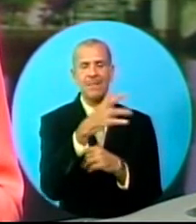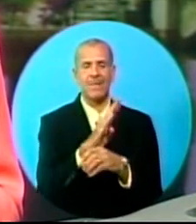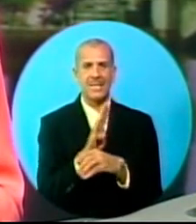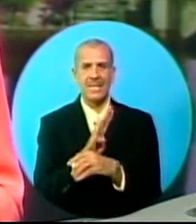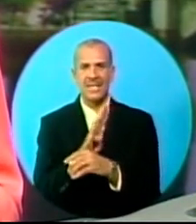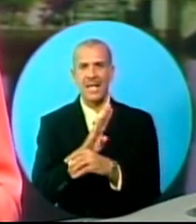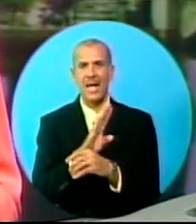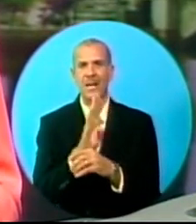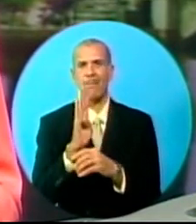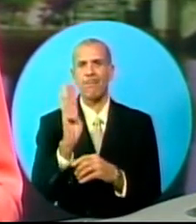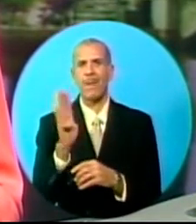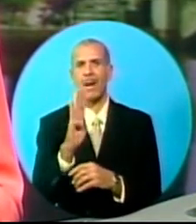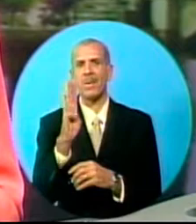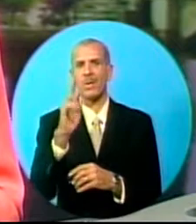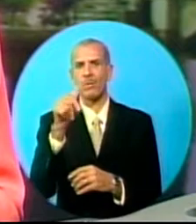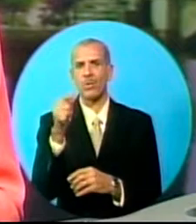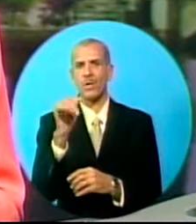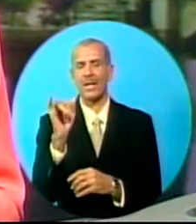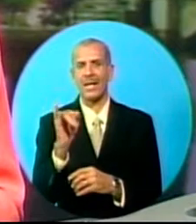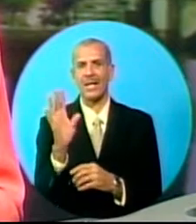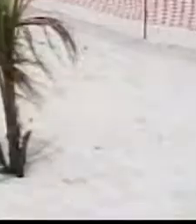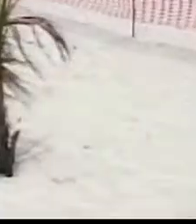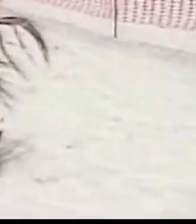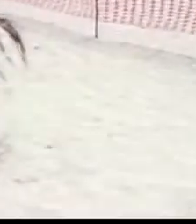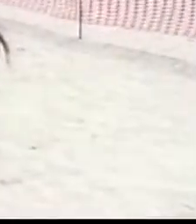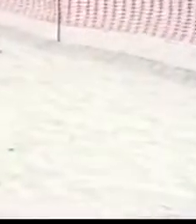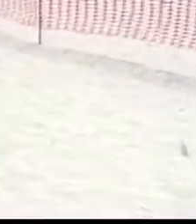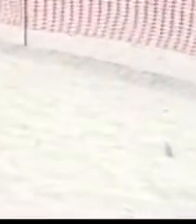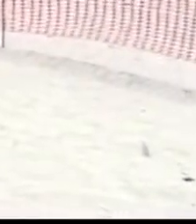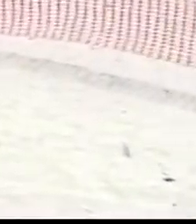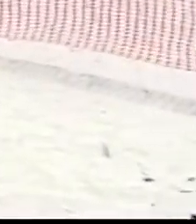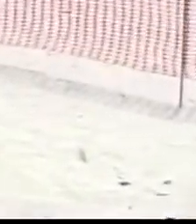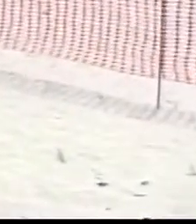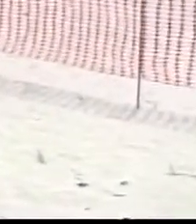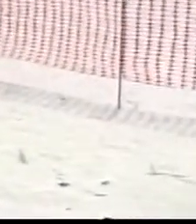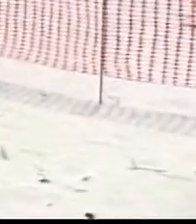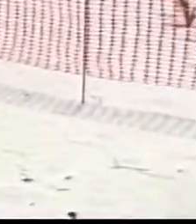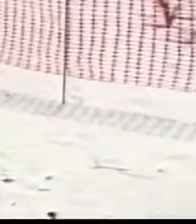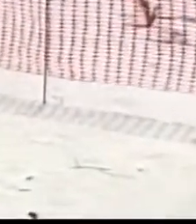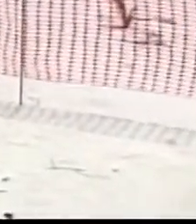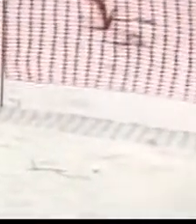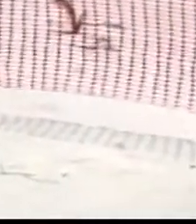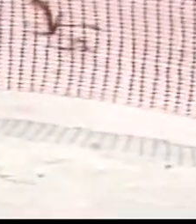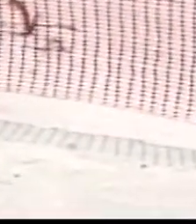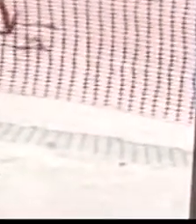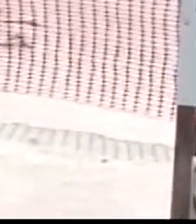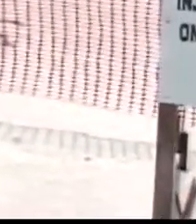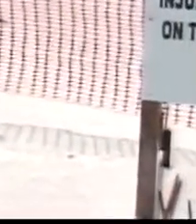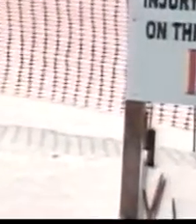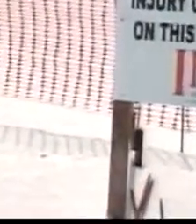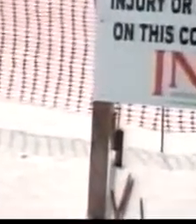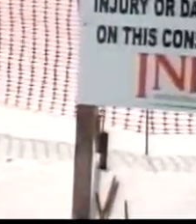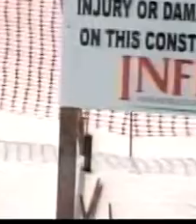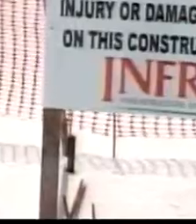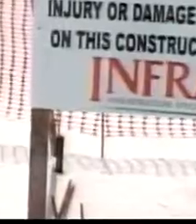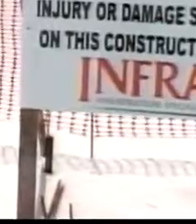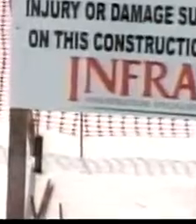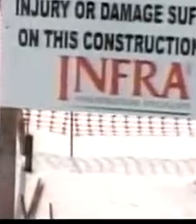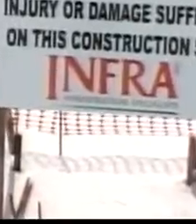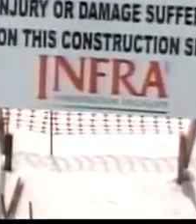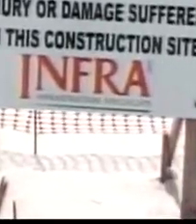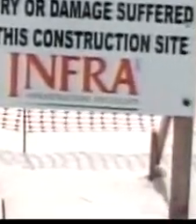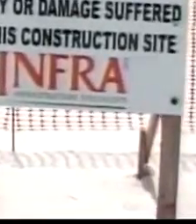Port Inc. has stepped in to resolve the issue. Harbour master at the Barbados Port, Richard Alleen, says the sand has been